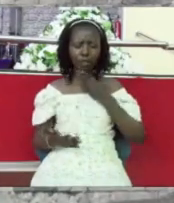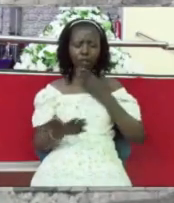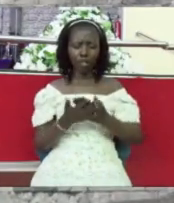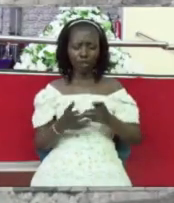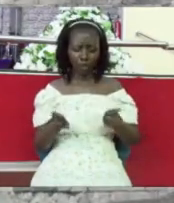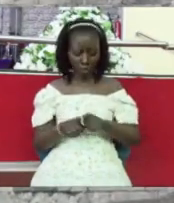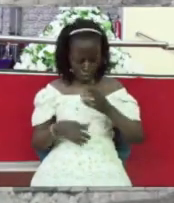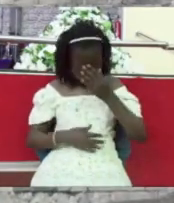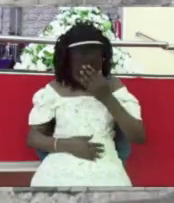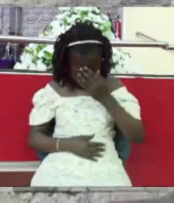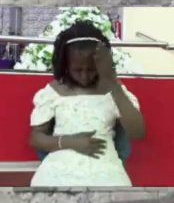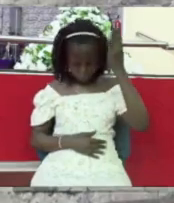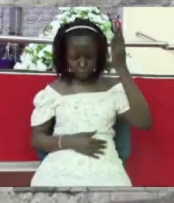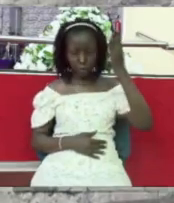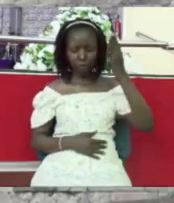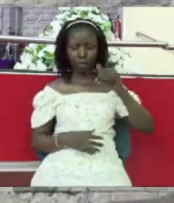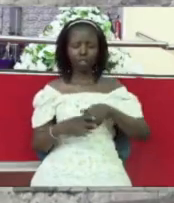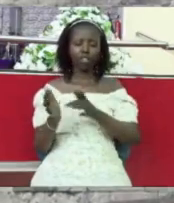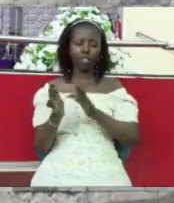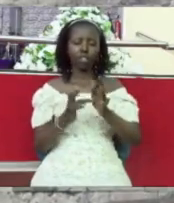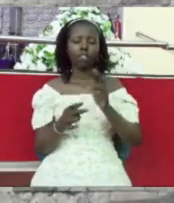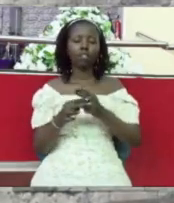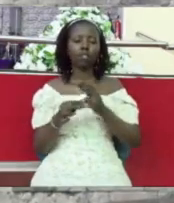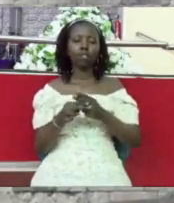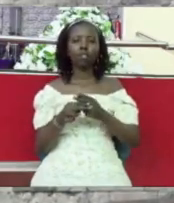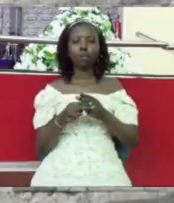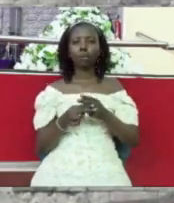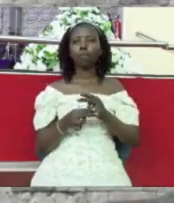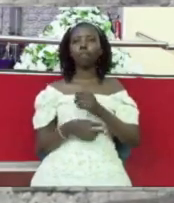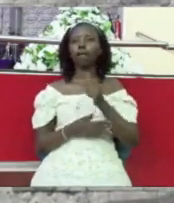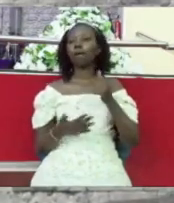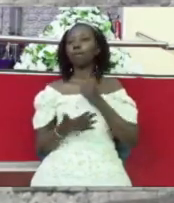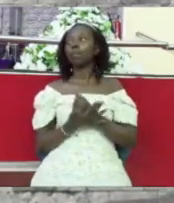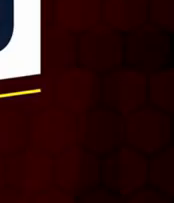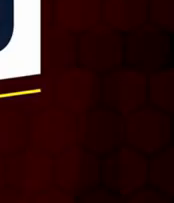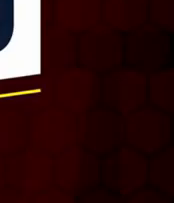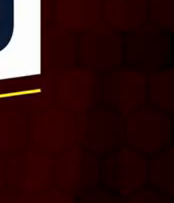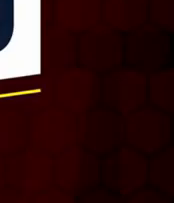Tuakushukuru na tunakuheshimu. In Jesus' name we pray. Katika jina la Yesu tunaomba. Amen.